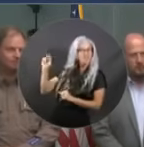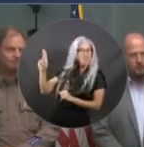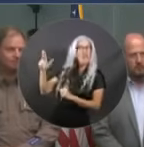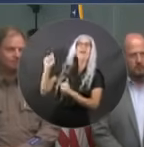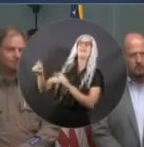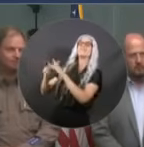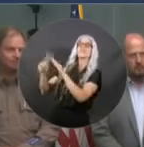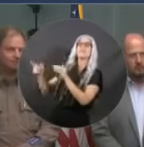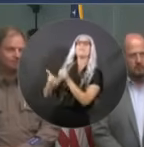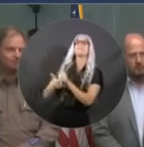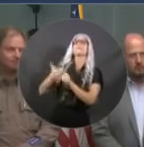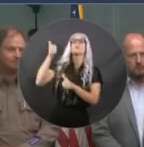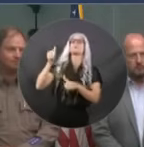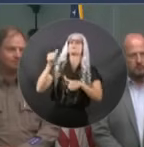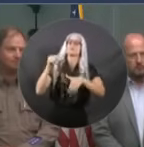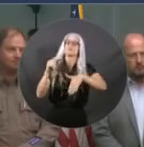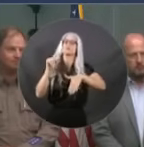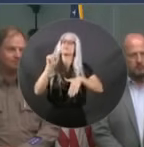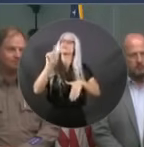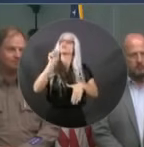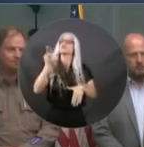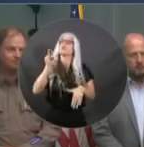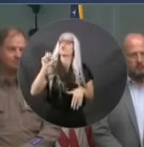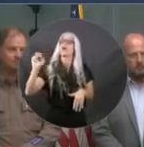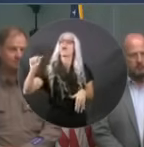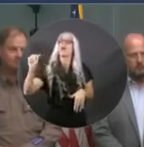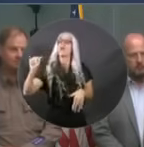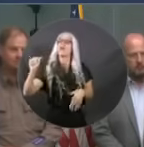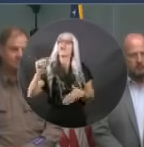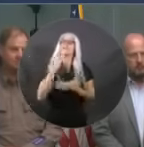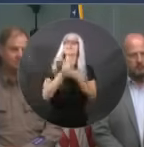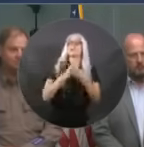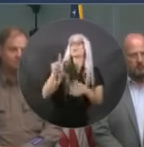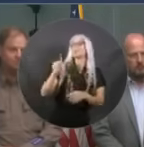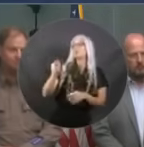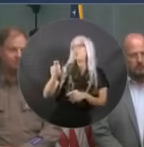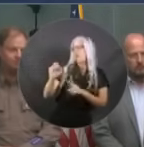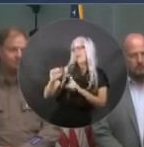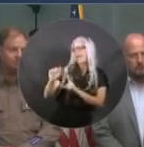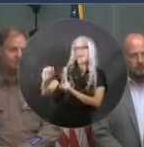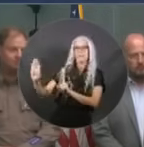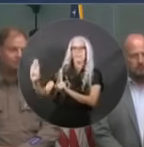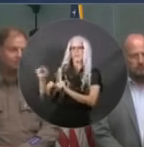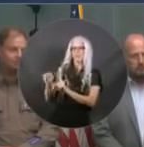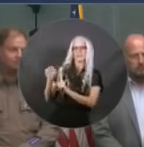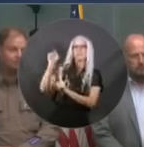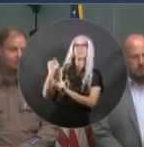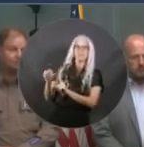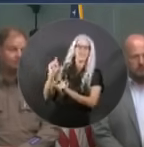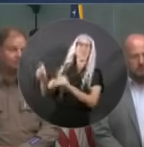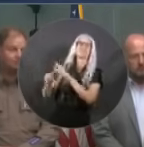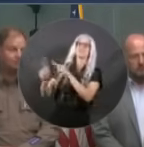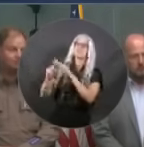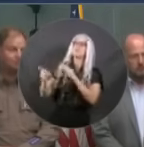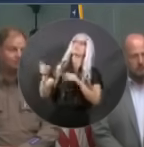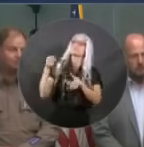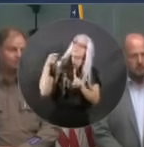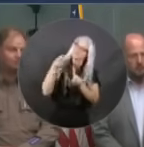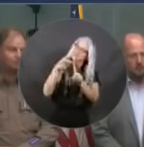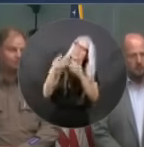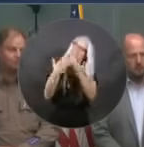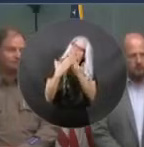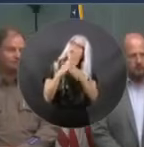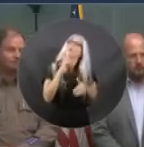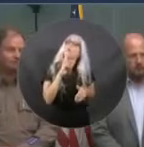A and B. And if it's you're in an area, certainly the coastal areas, barrier islands, and then if you're in areas that are low-lying or near some of the